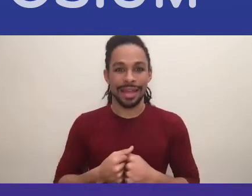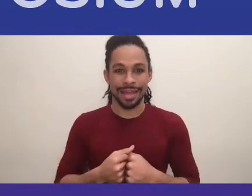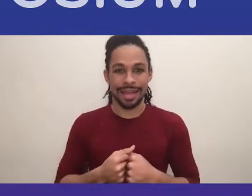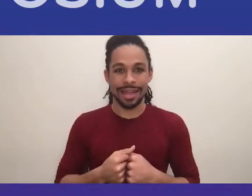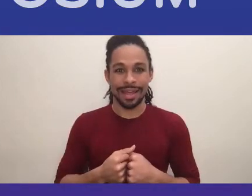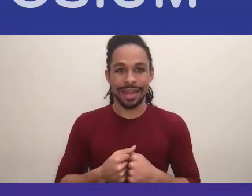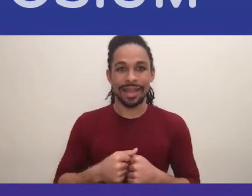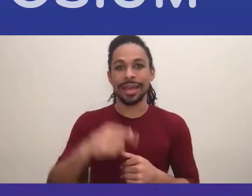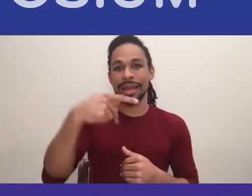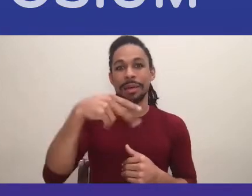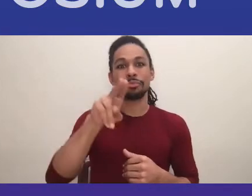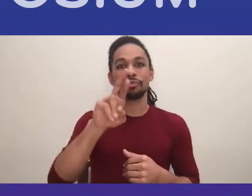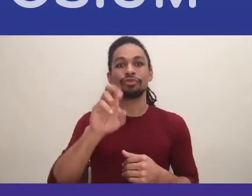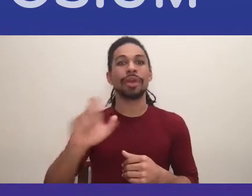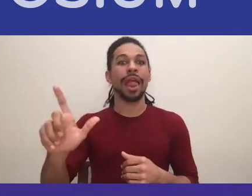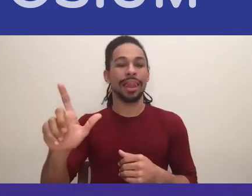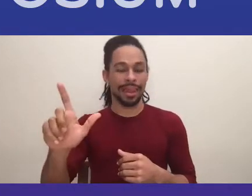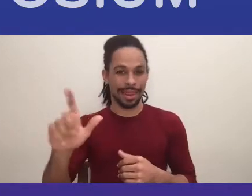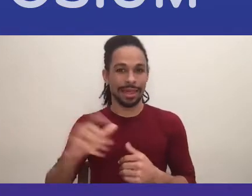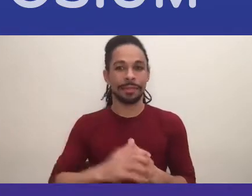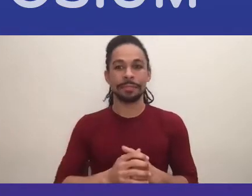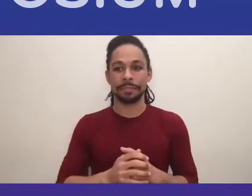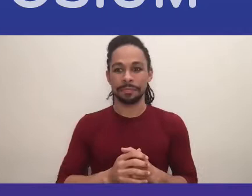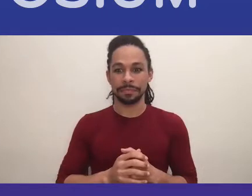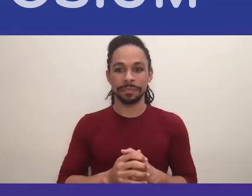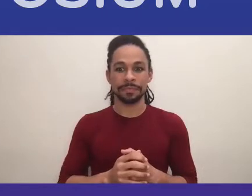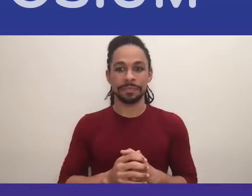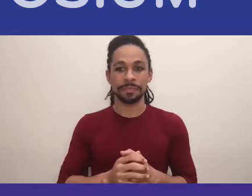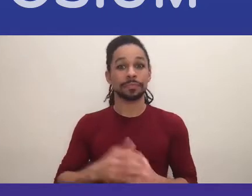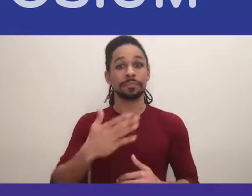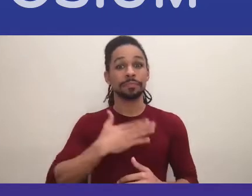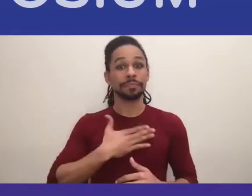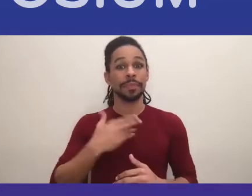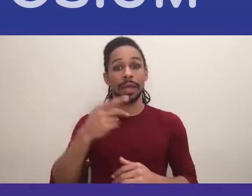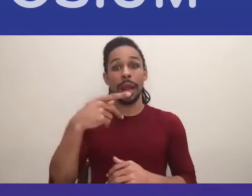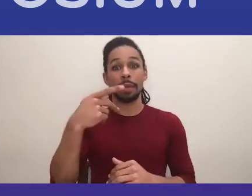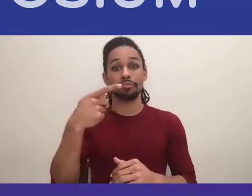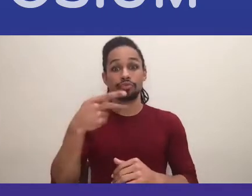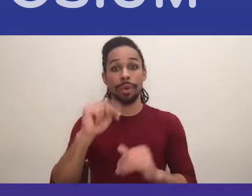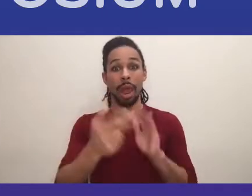I'm Perel. My pronouns are they, them.